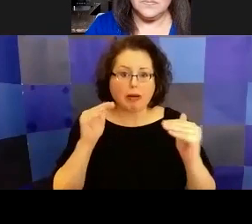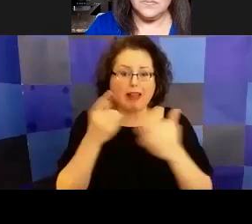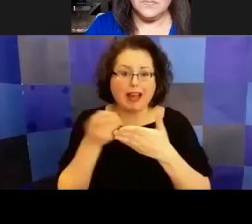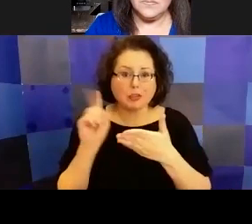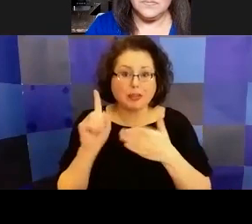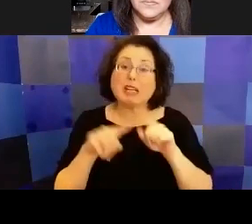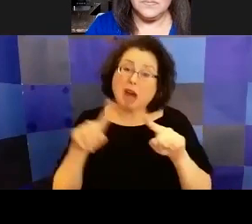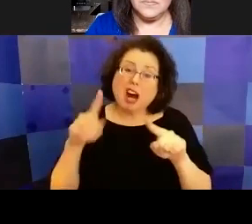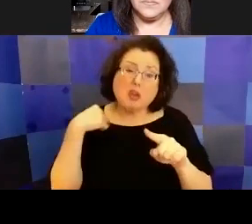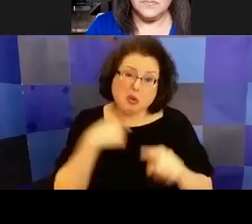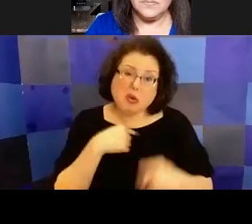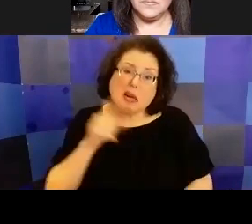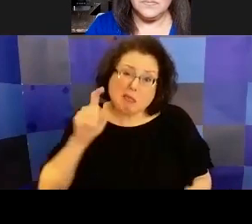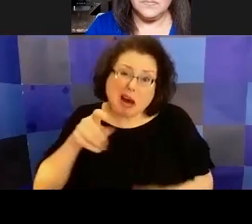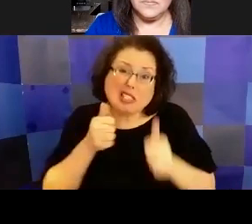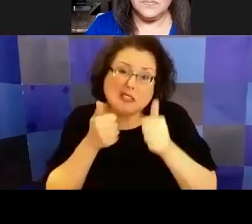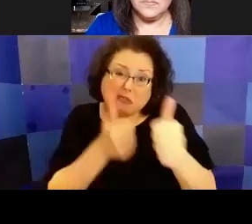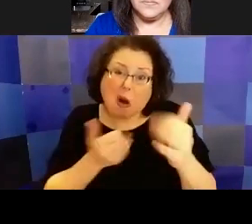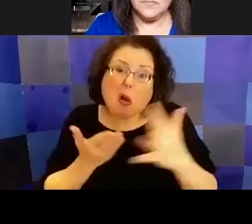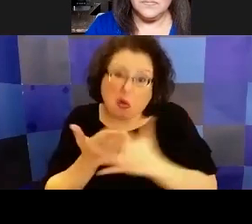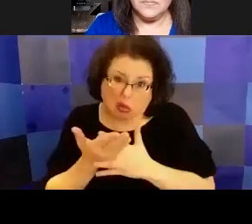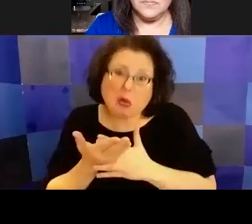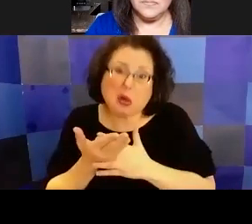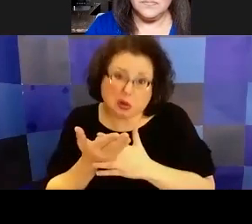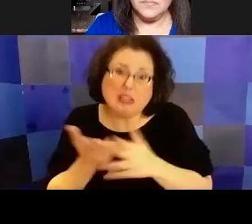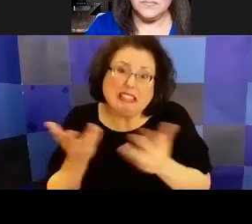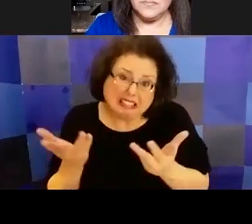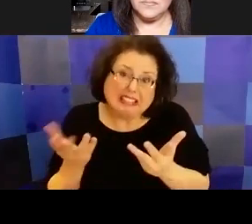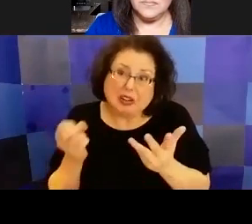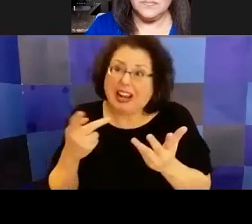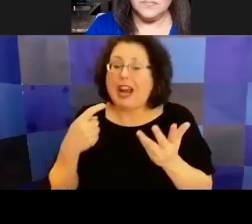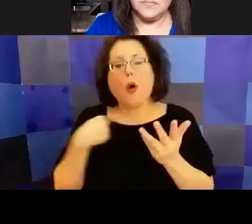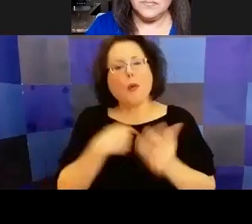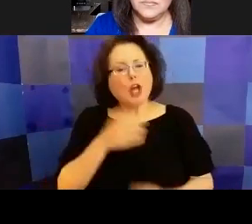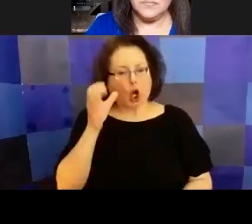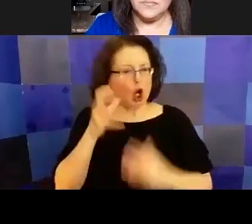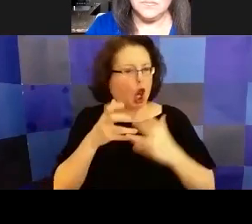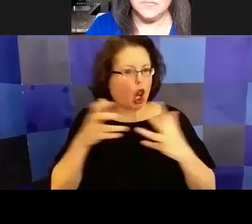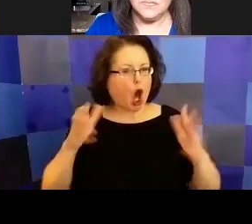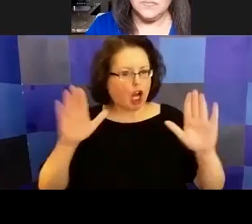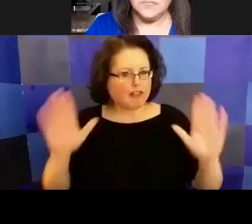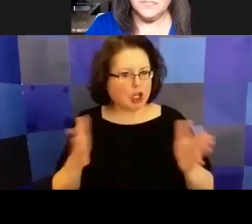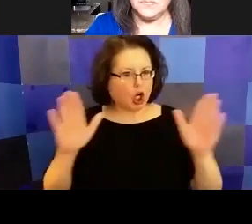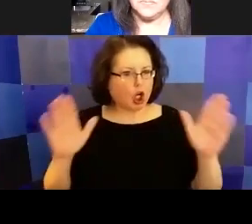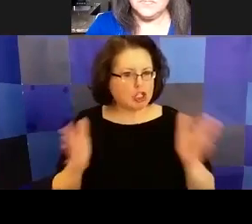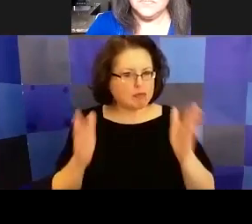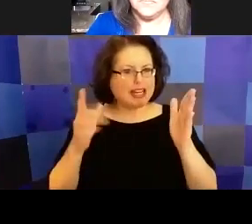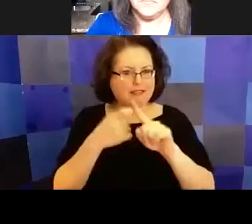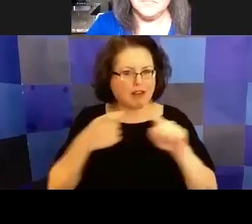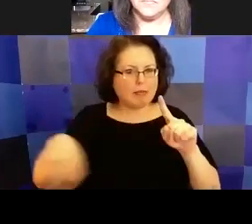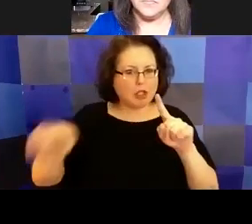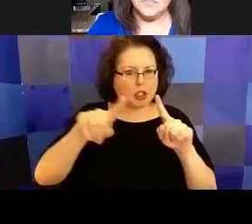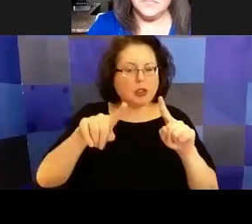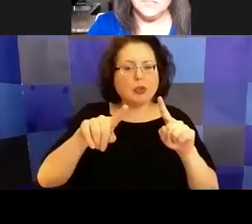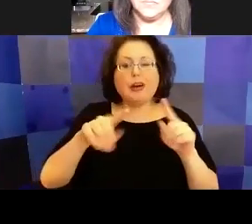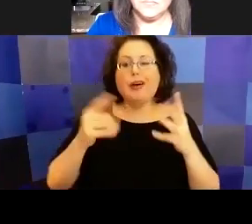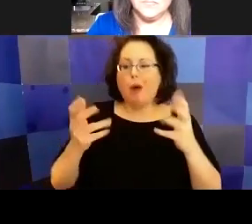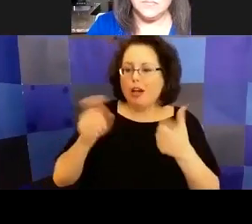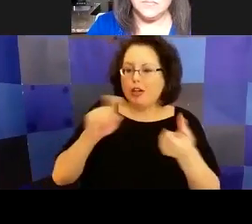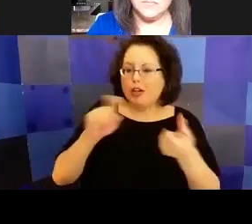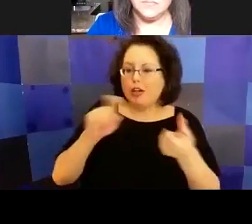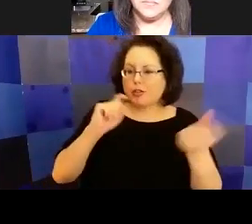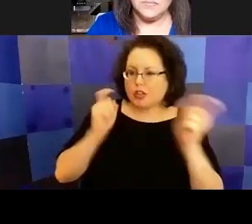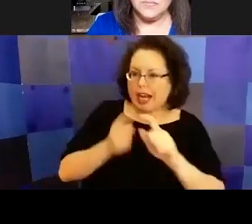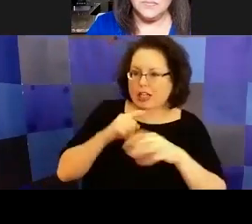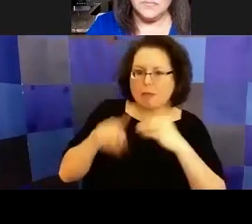to, that's just a self-fulfilling prophecy. We did hear a lot of encouraging things from most of you then and since about being committed